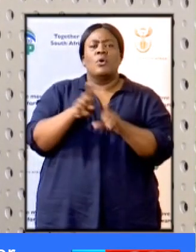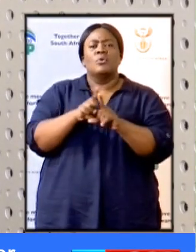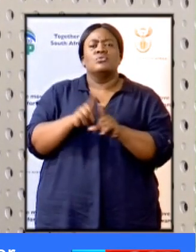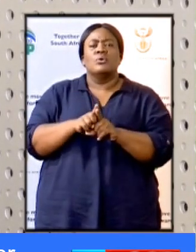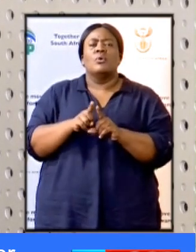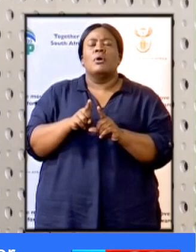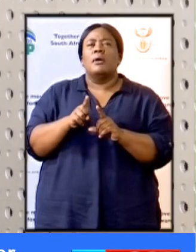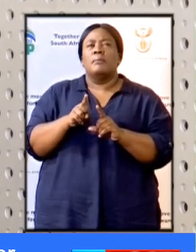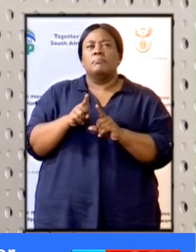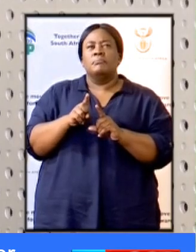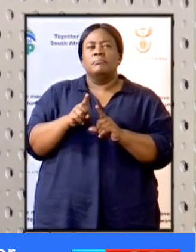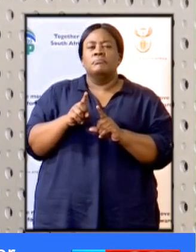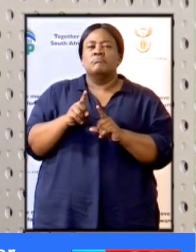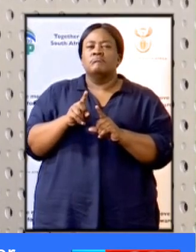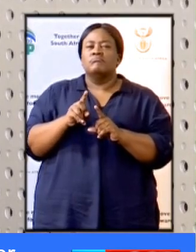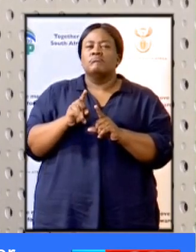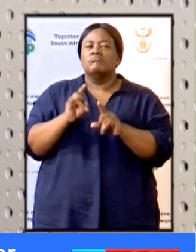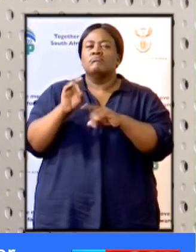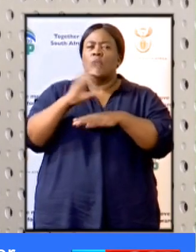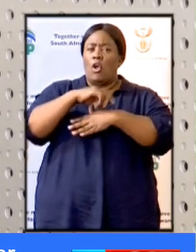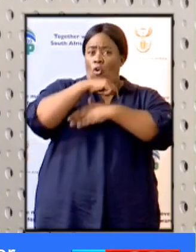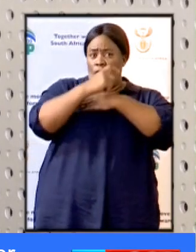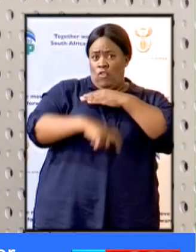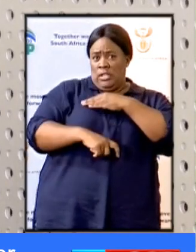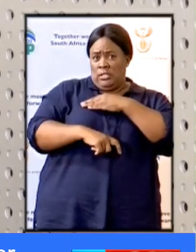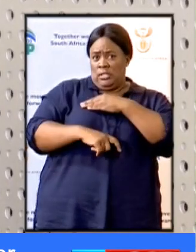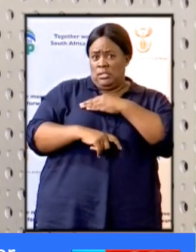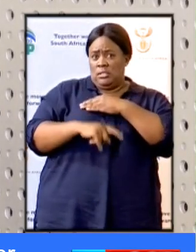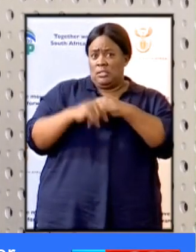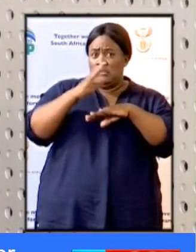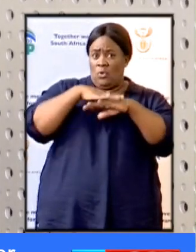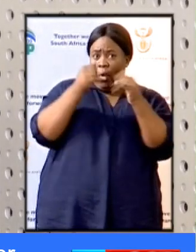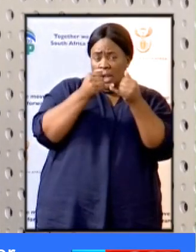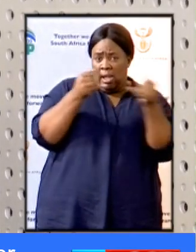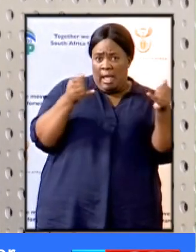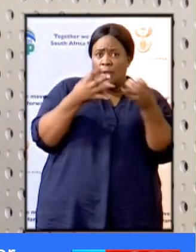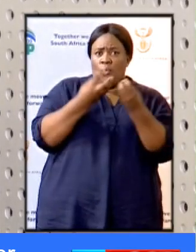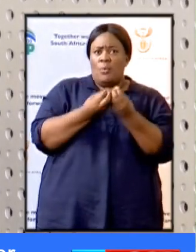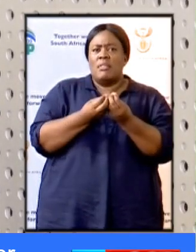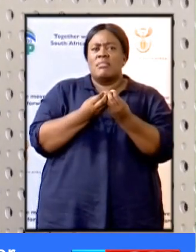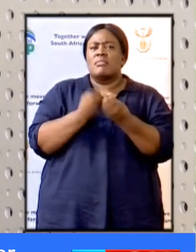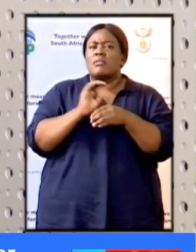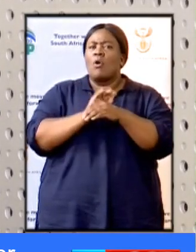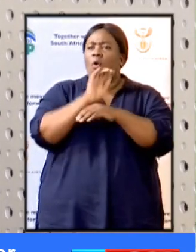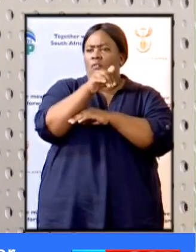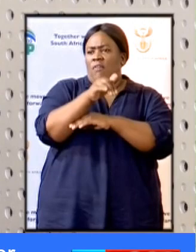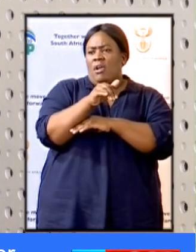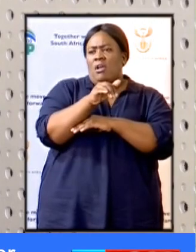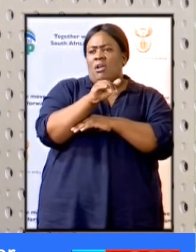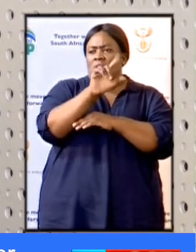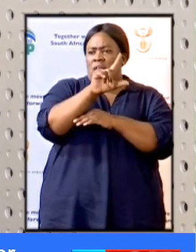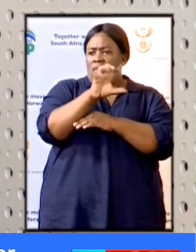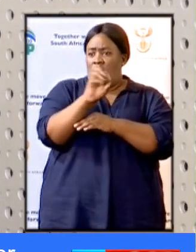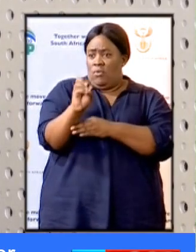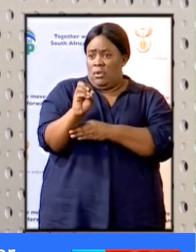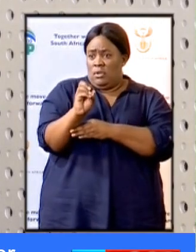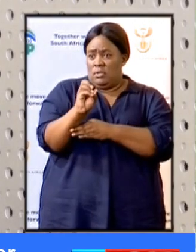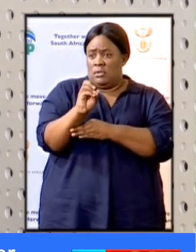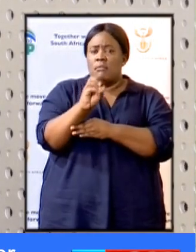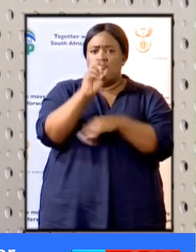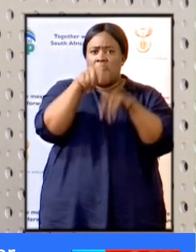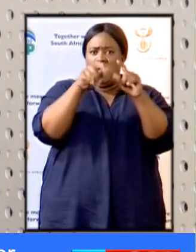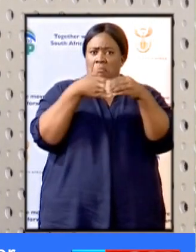than 77 members or leaders of about 200 organizations involved in education.